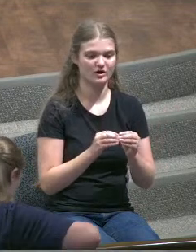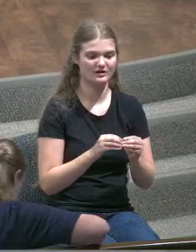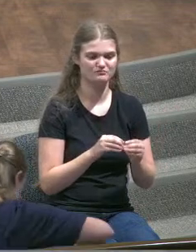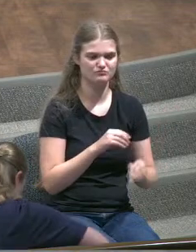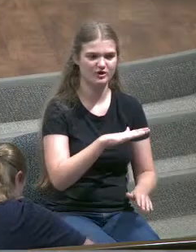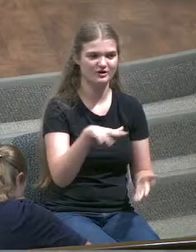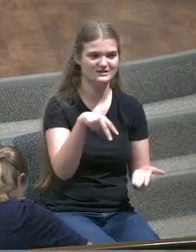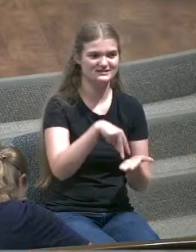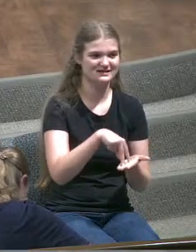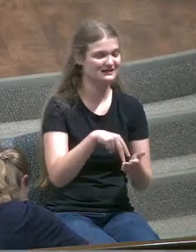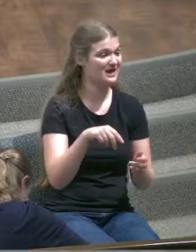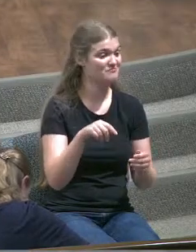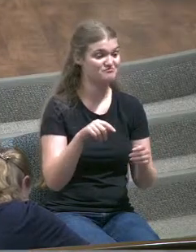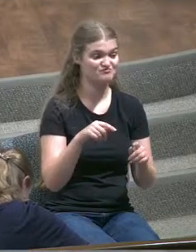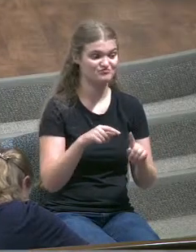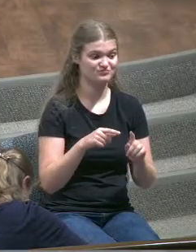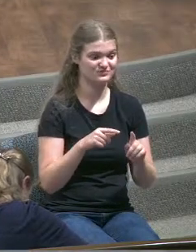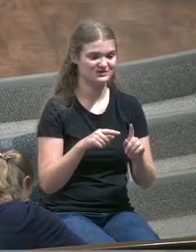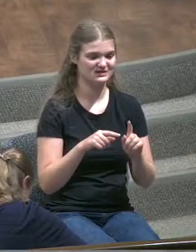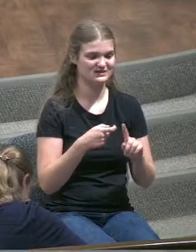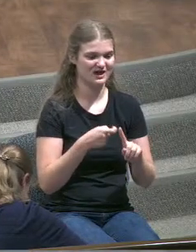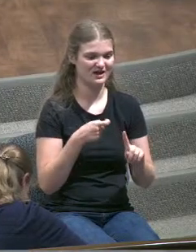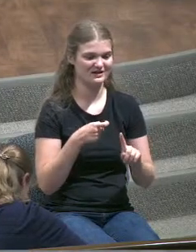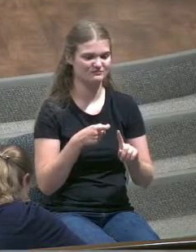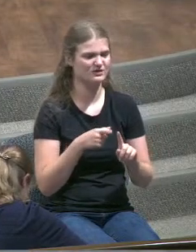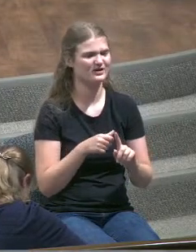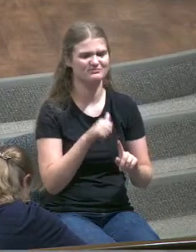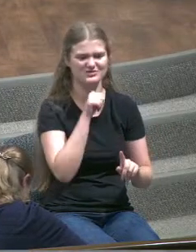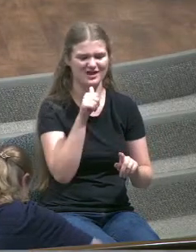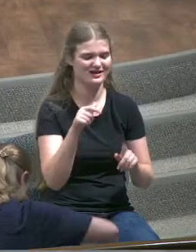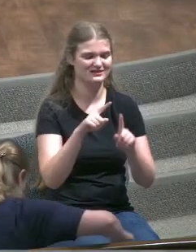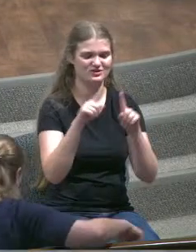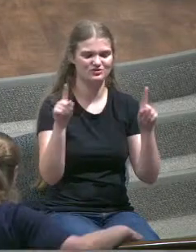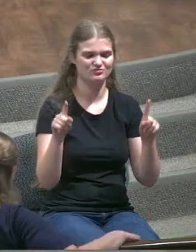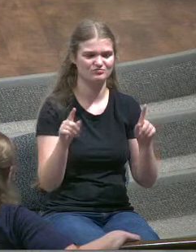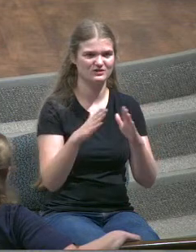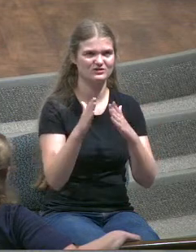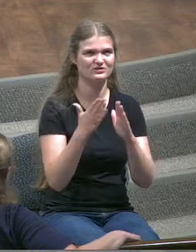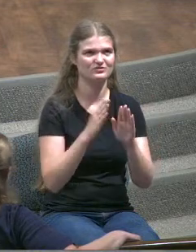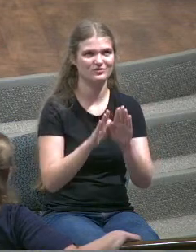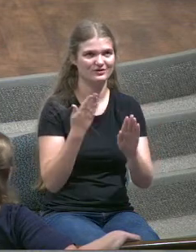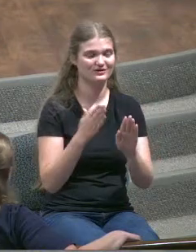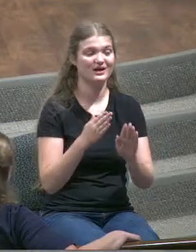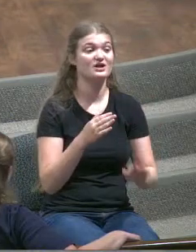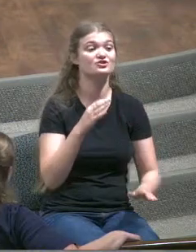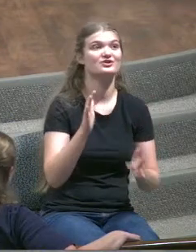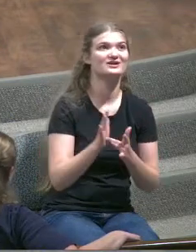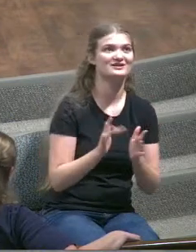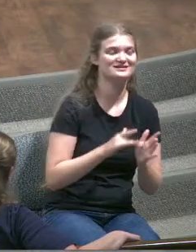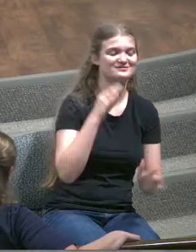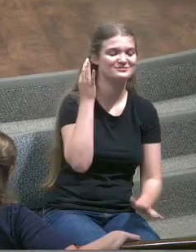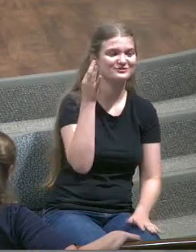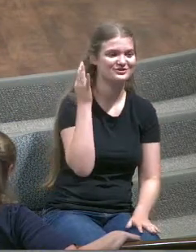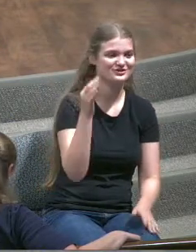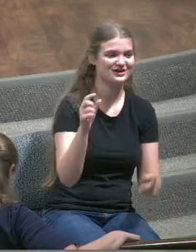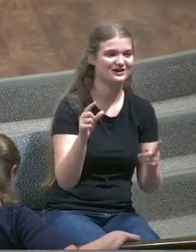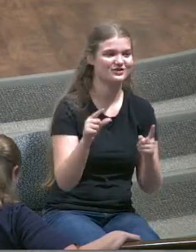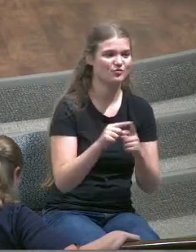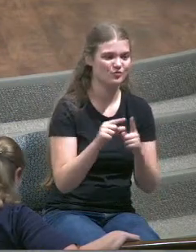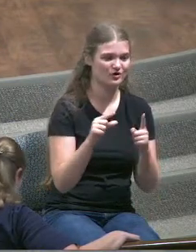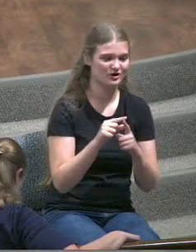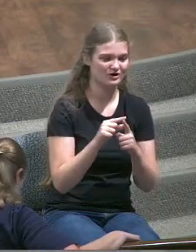door. And he was preaching the word to them.